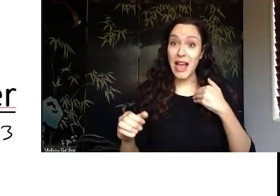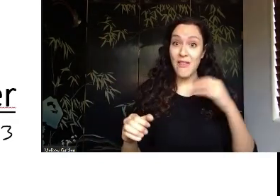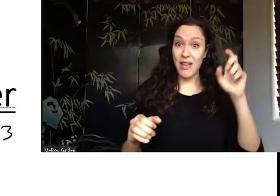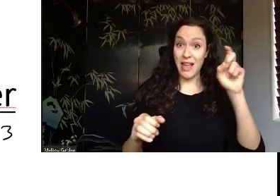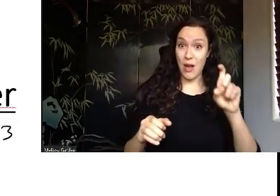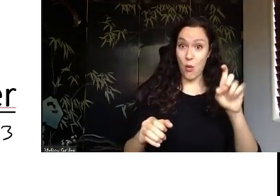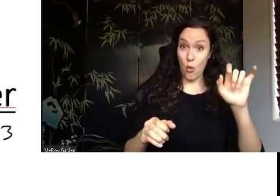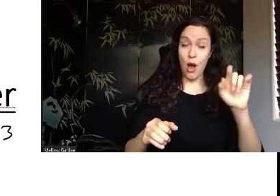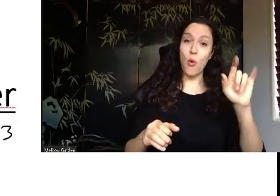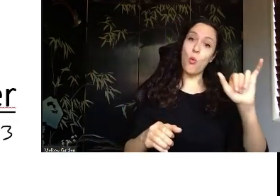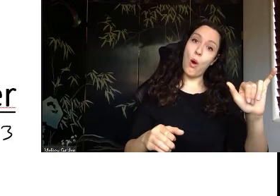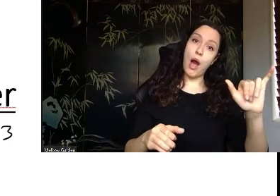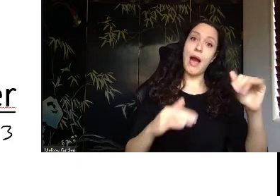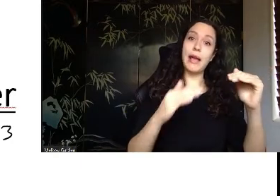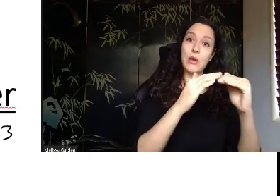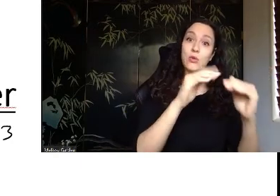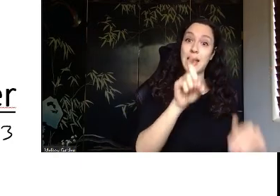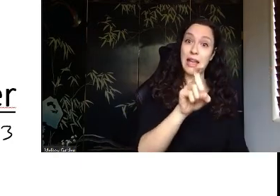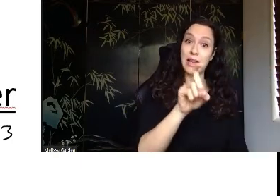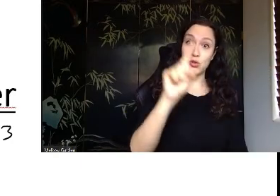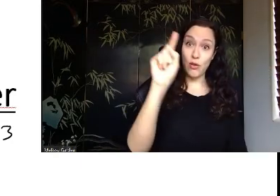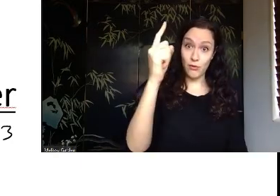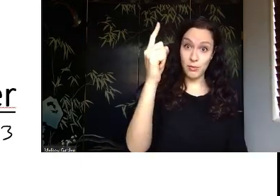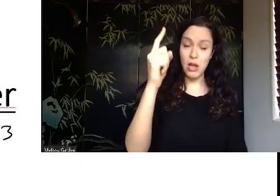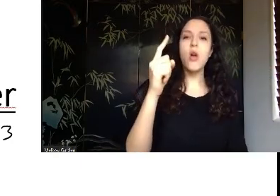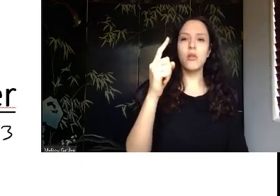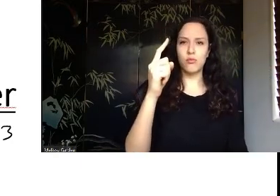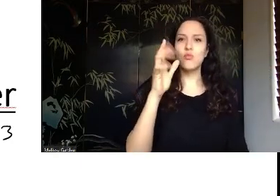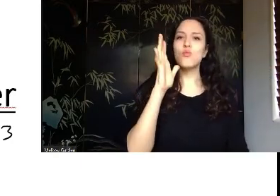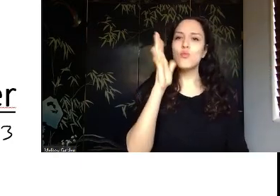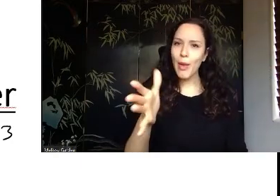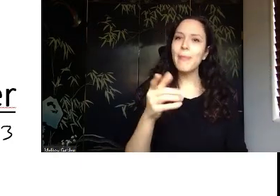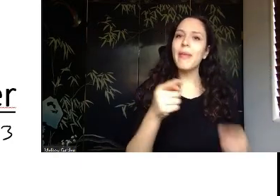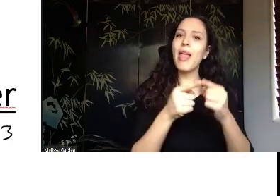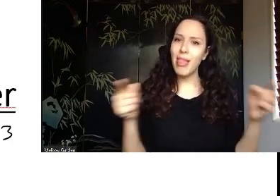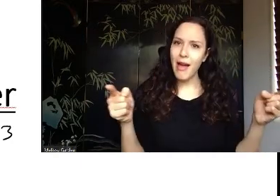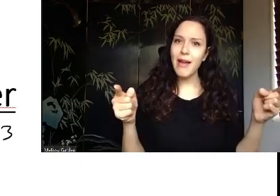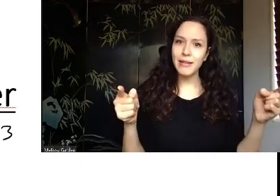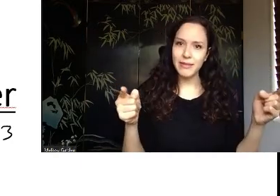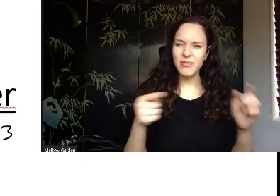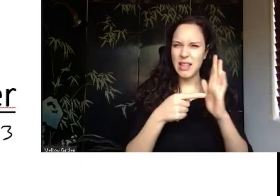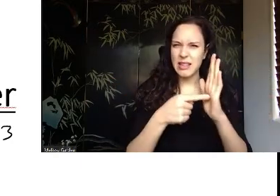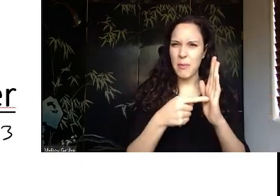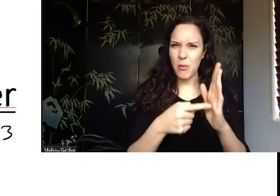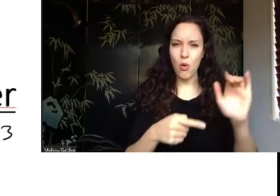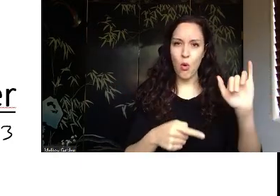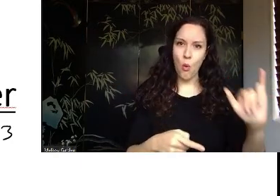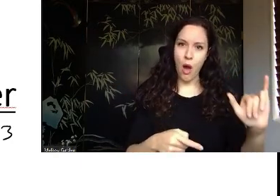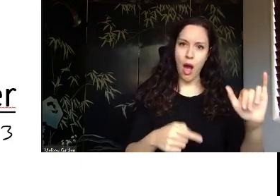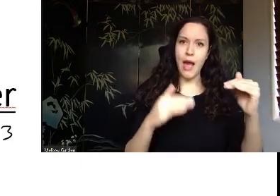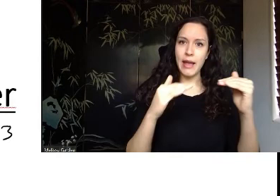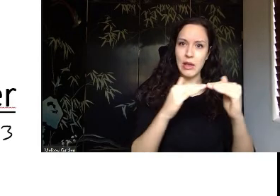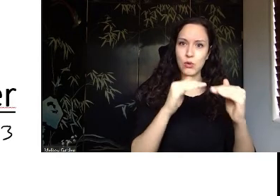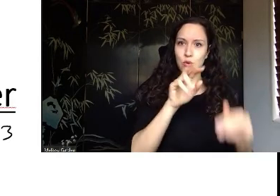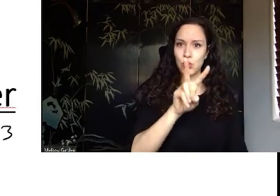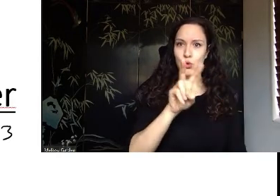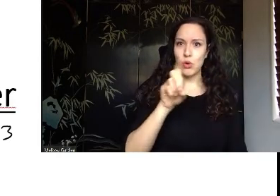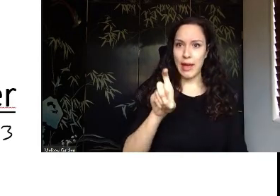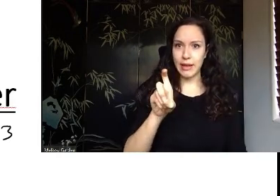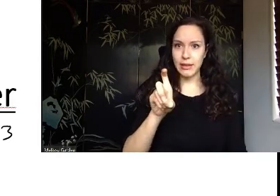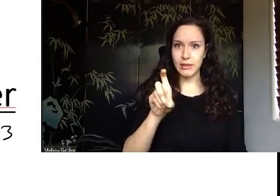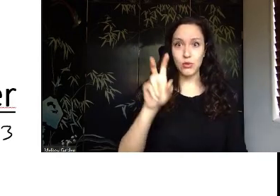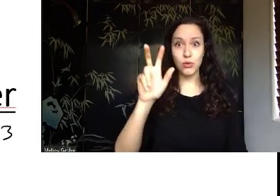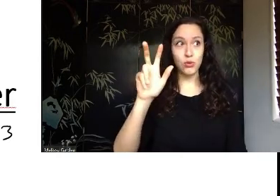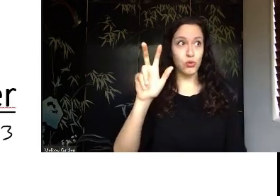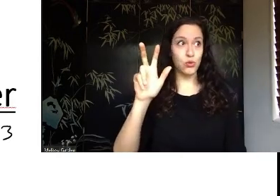power, it's a line. For example, y equals 2x minus 3. This is still